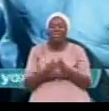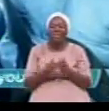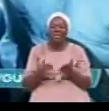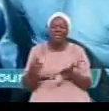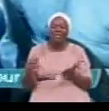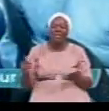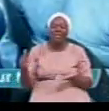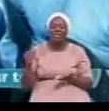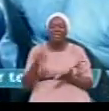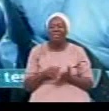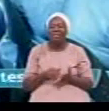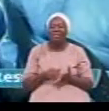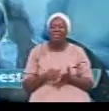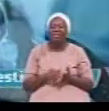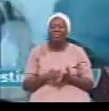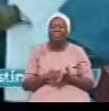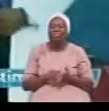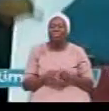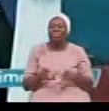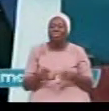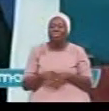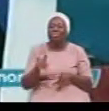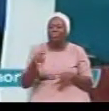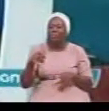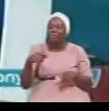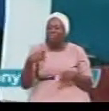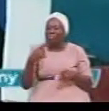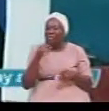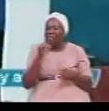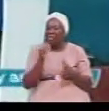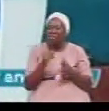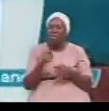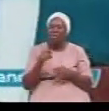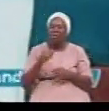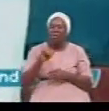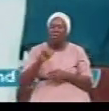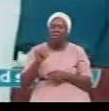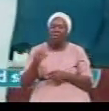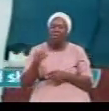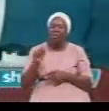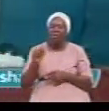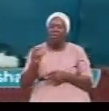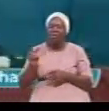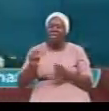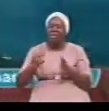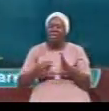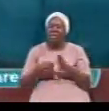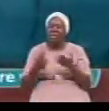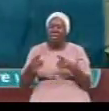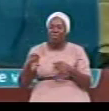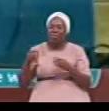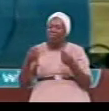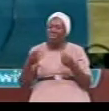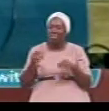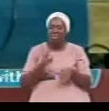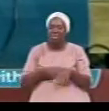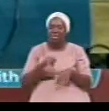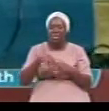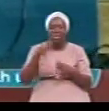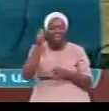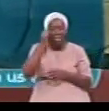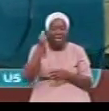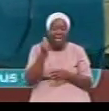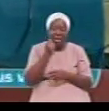Okay, so what she was describing is what is referred to as a lockjaw. So this tends to happen a lot in adults. So